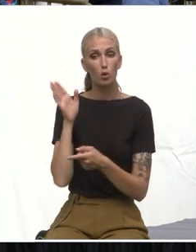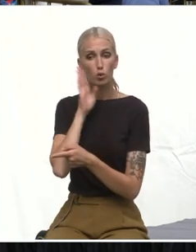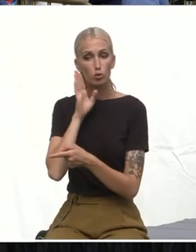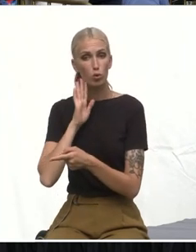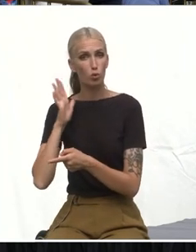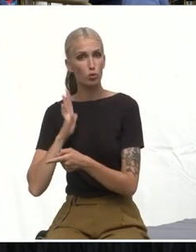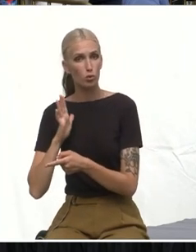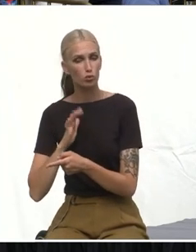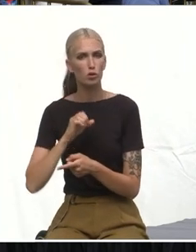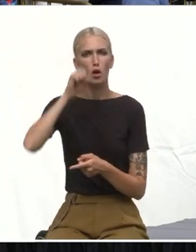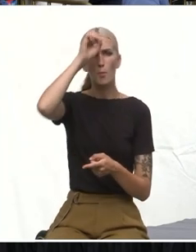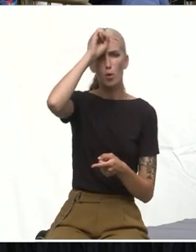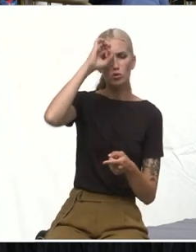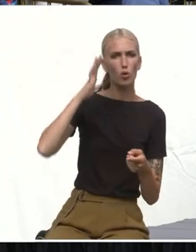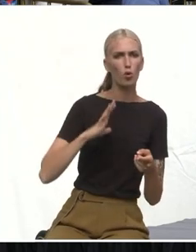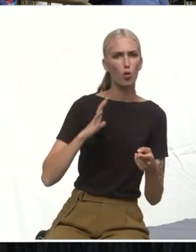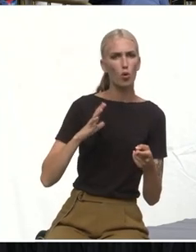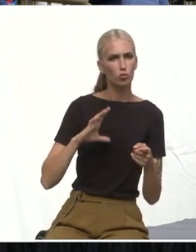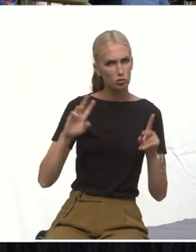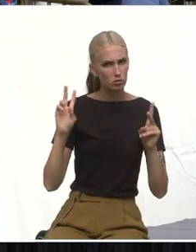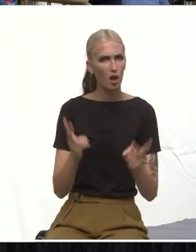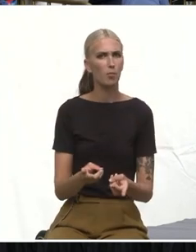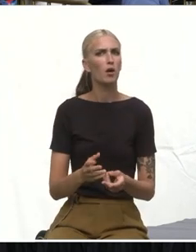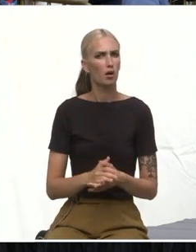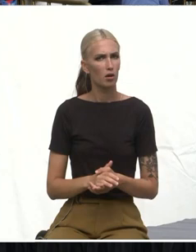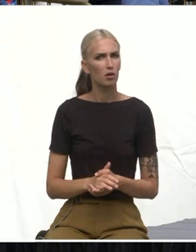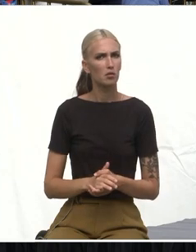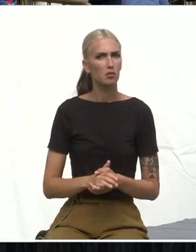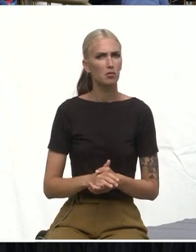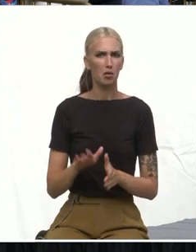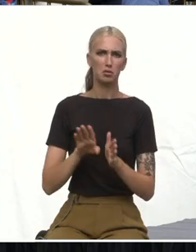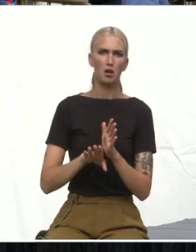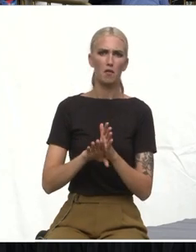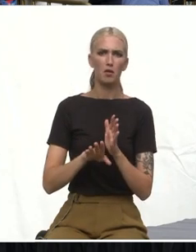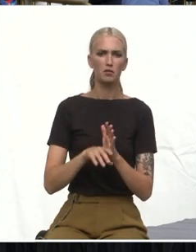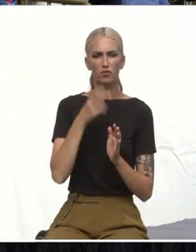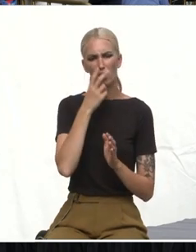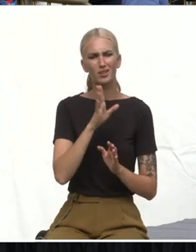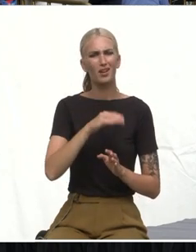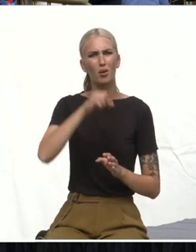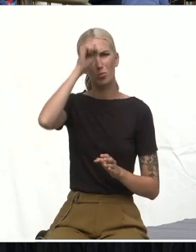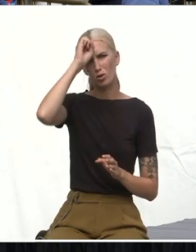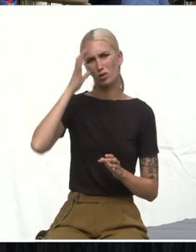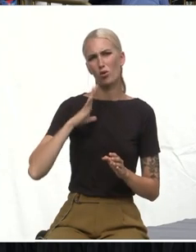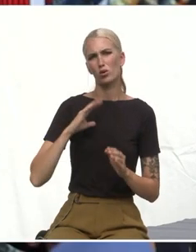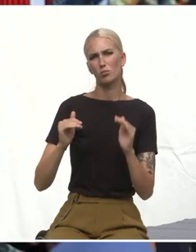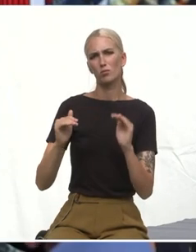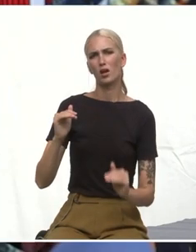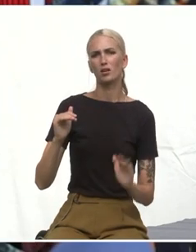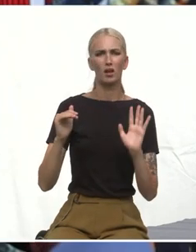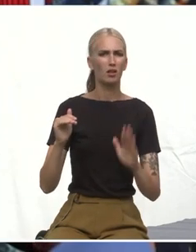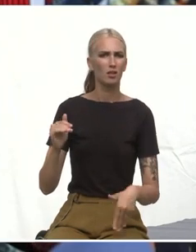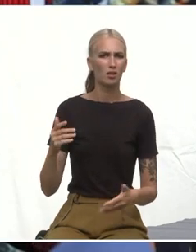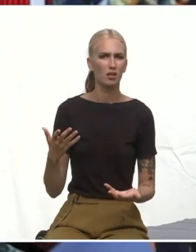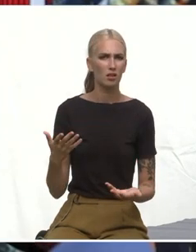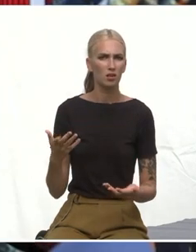girls. We tend to lower the expectation for boys, and if we do, we don't give